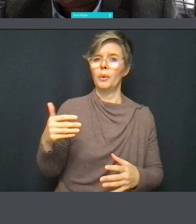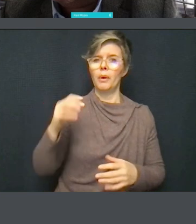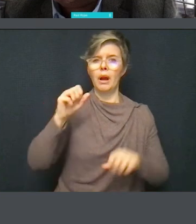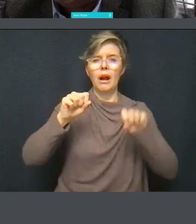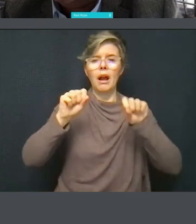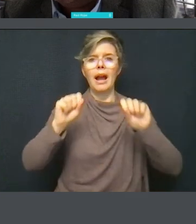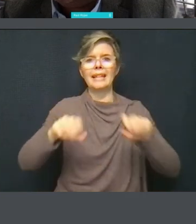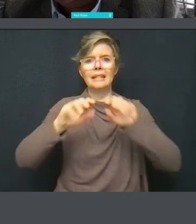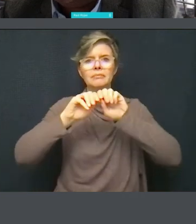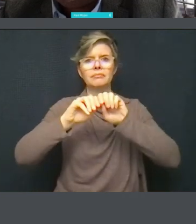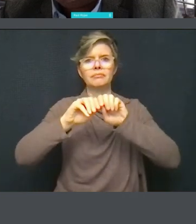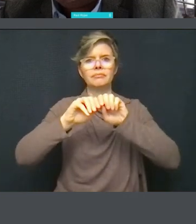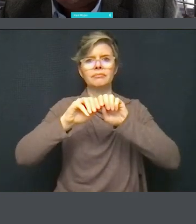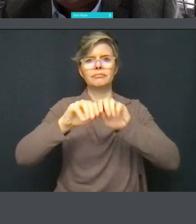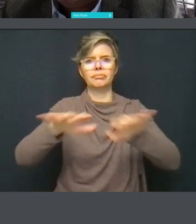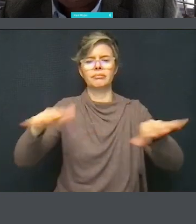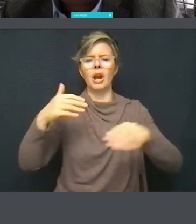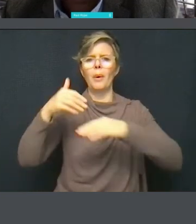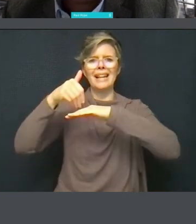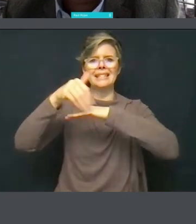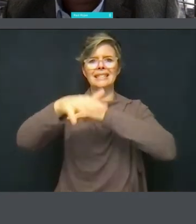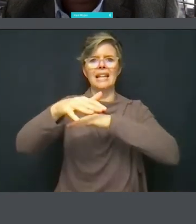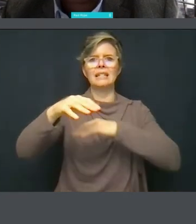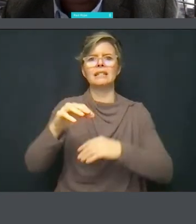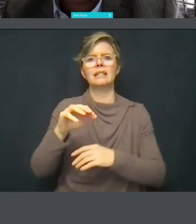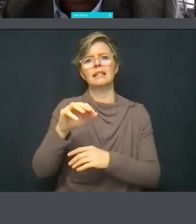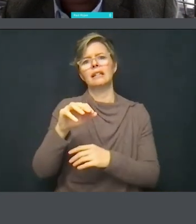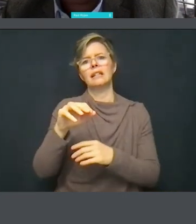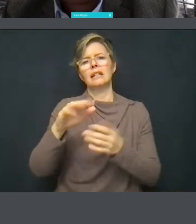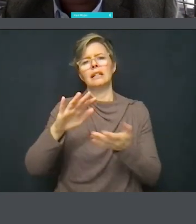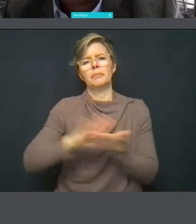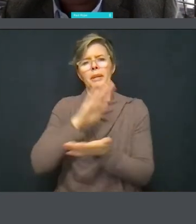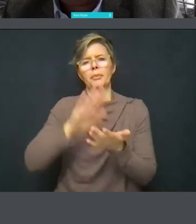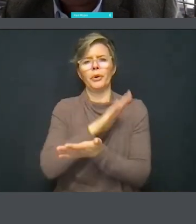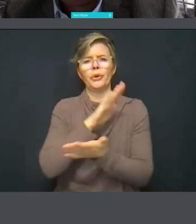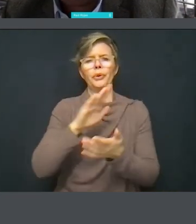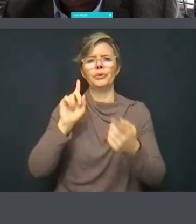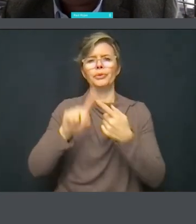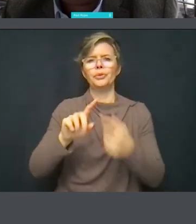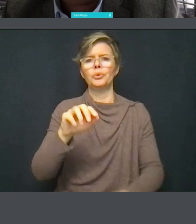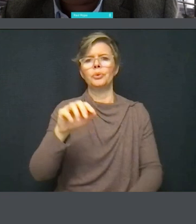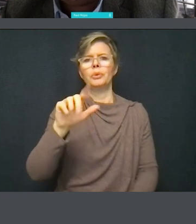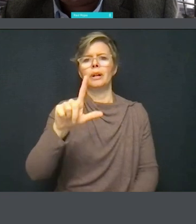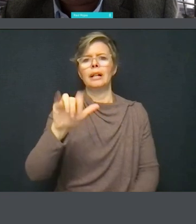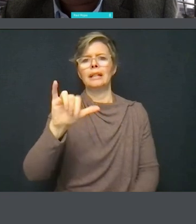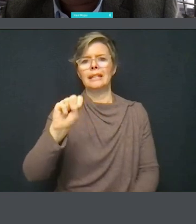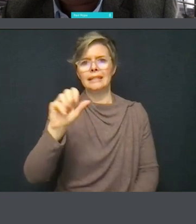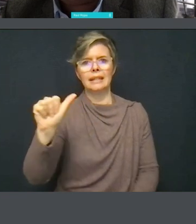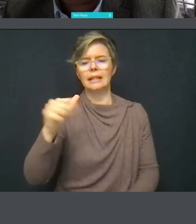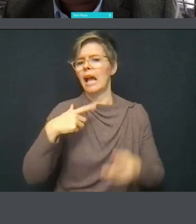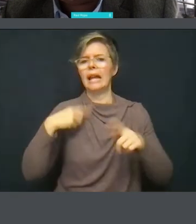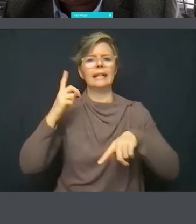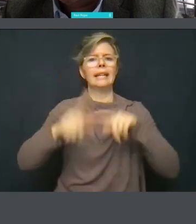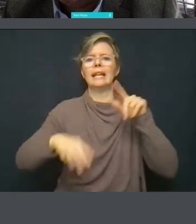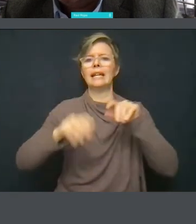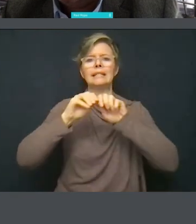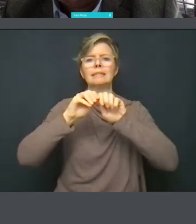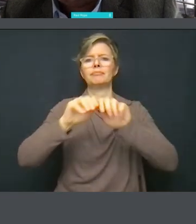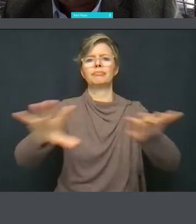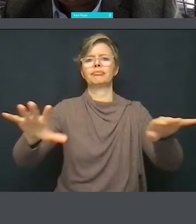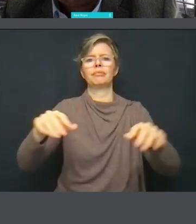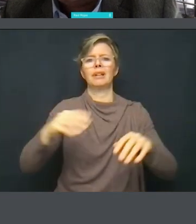to Lisa. The book I can't send because it's actually a book in print and there's not an